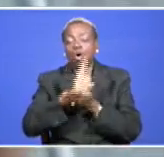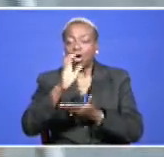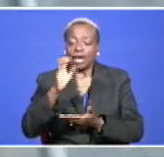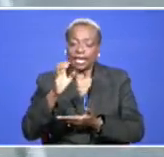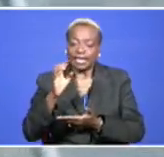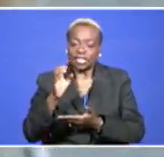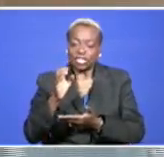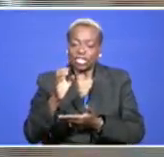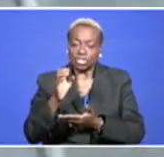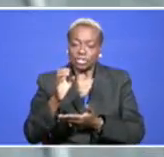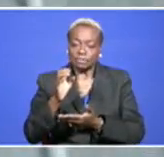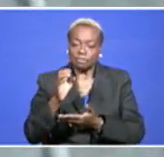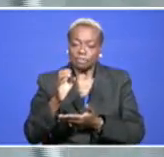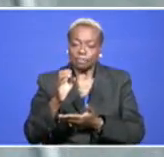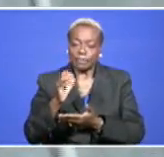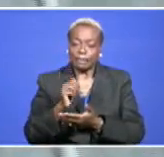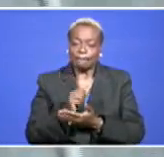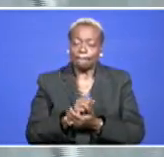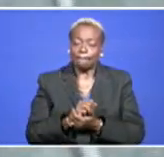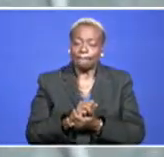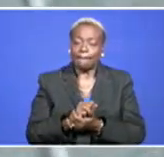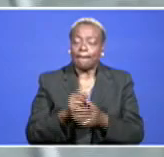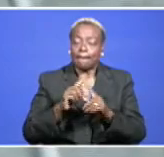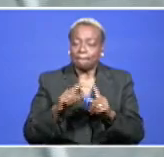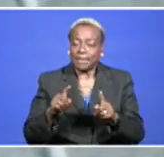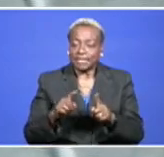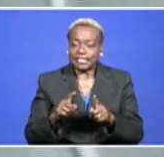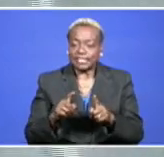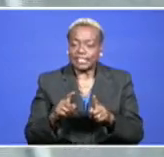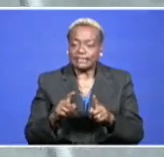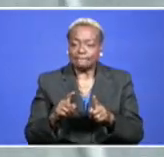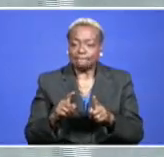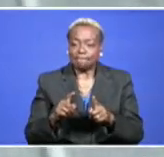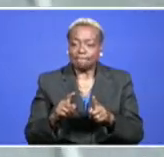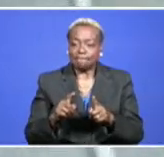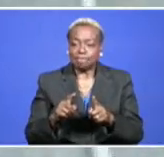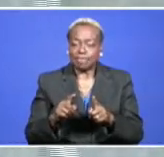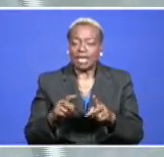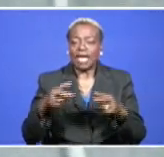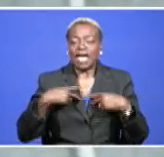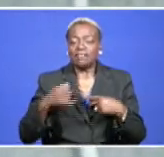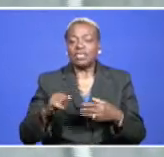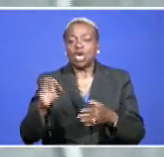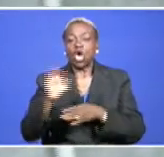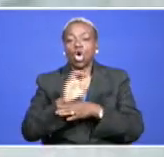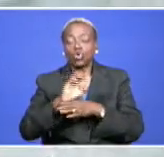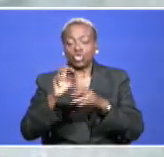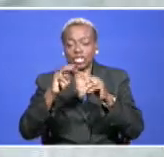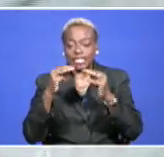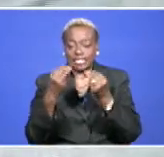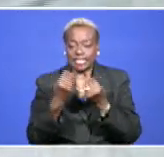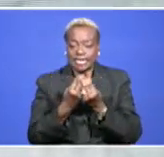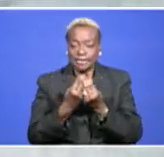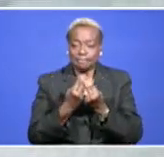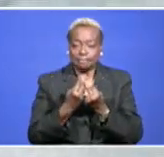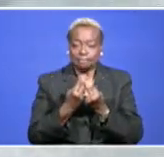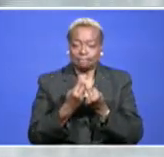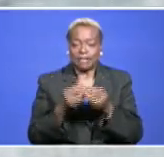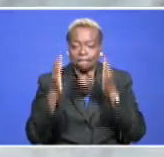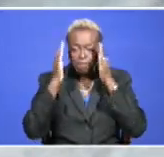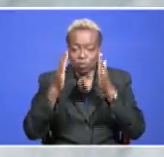or even the pro style system, but just how to coach a team and try to win a championship. That's my goal.